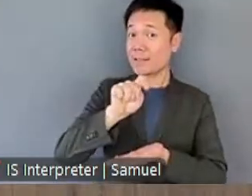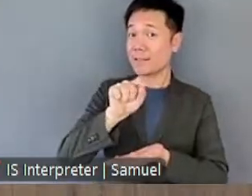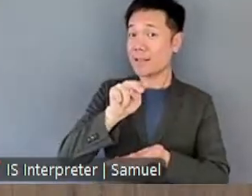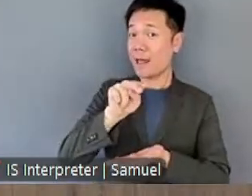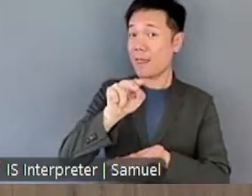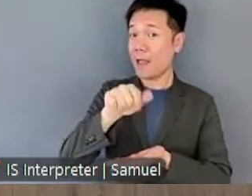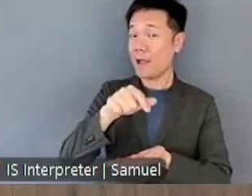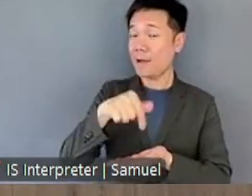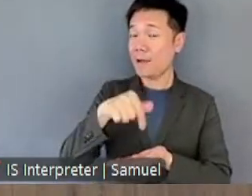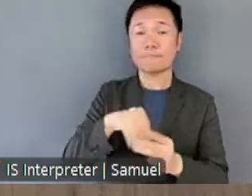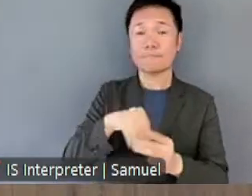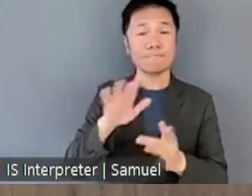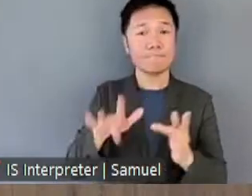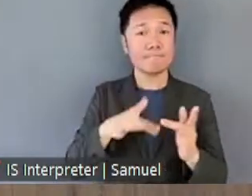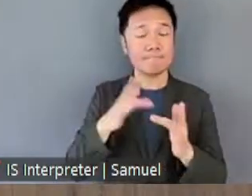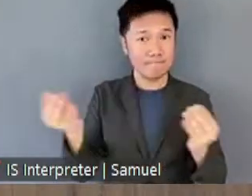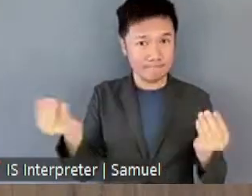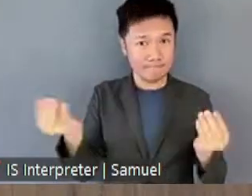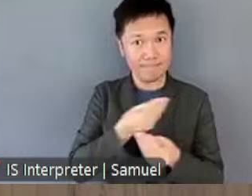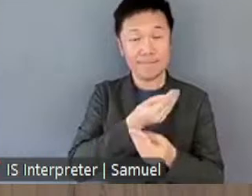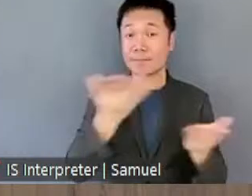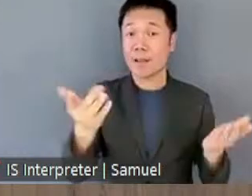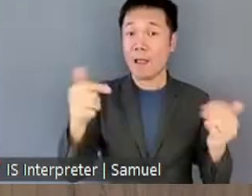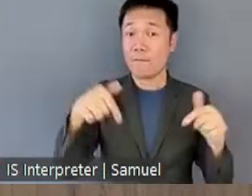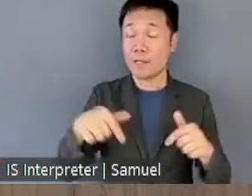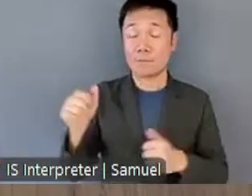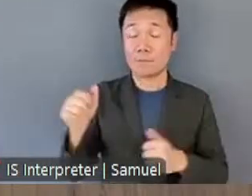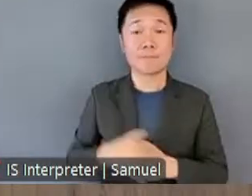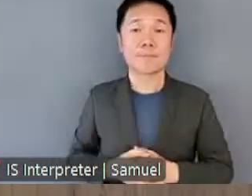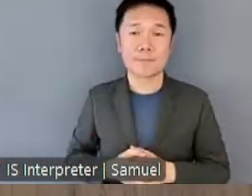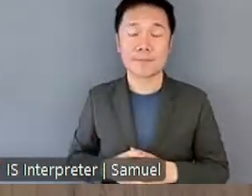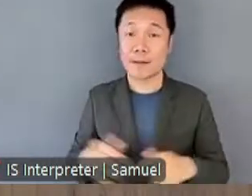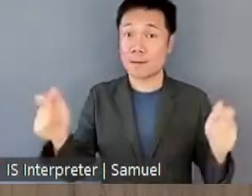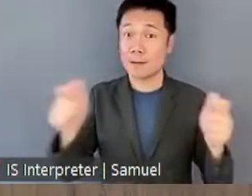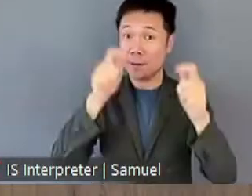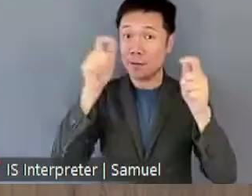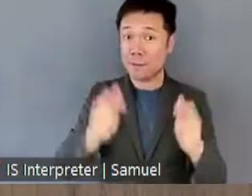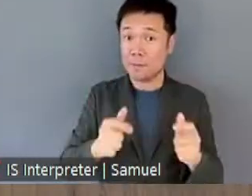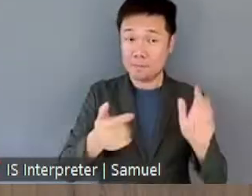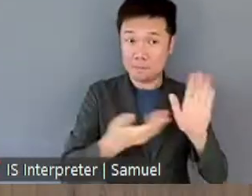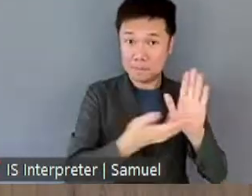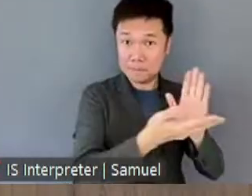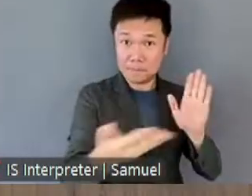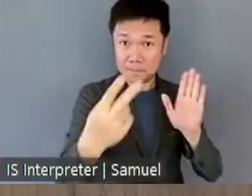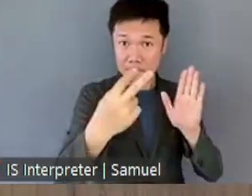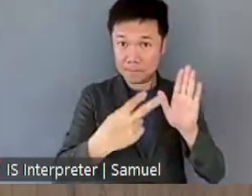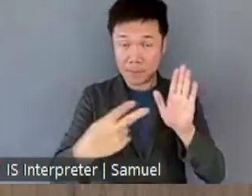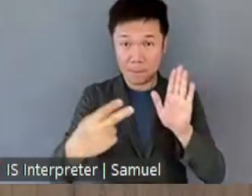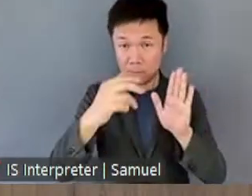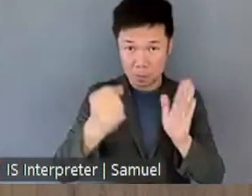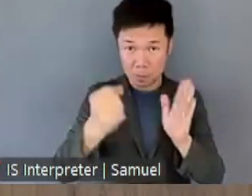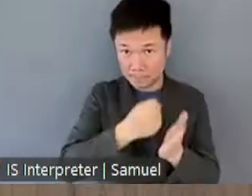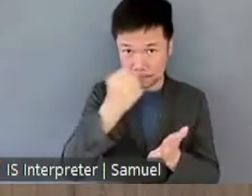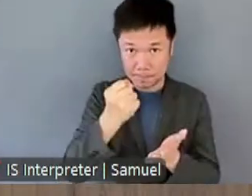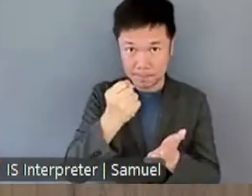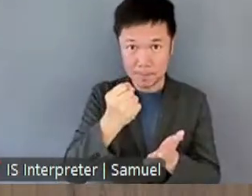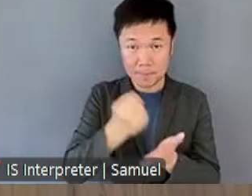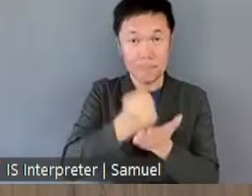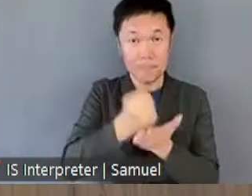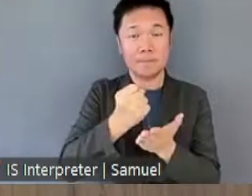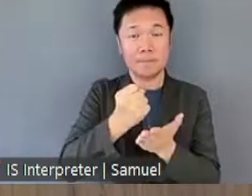Digital Inclusion and Transformation in Asia and the Pacific for its formal adoption. I thank you.